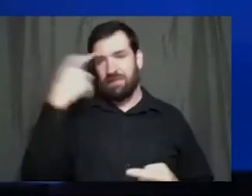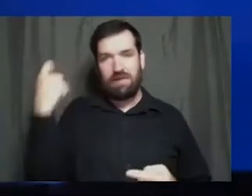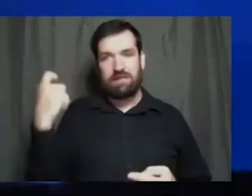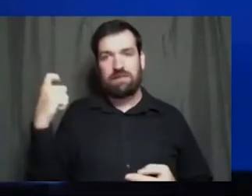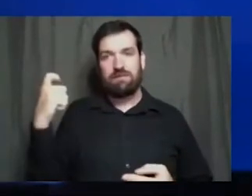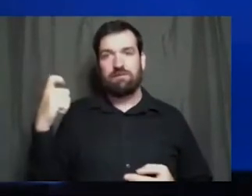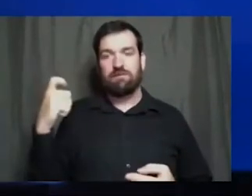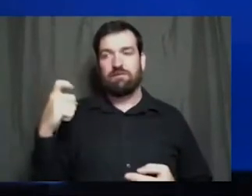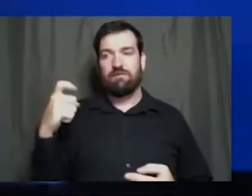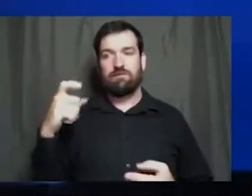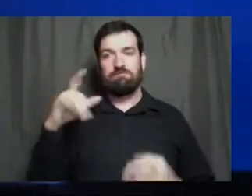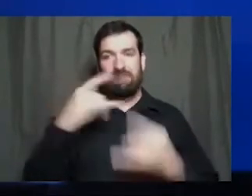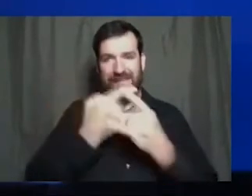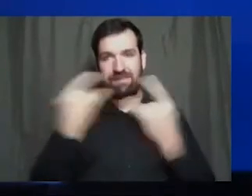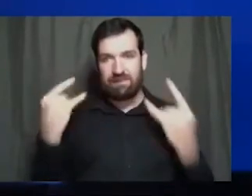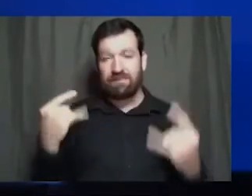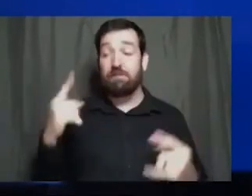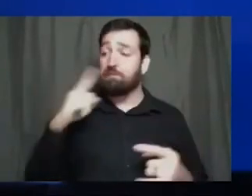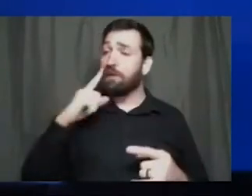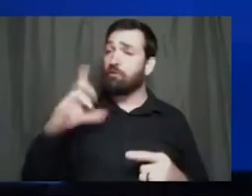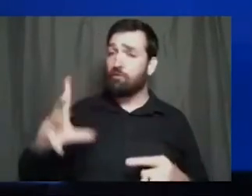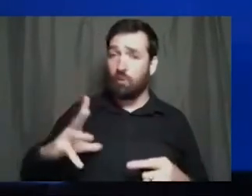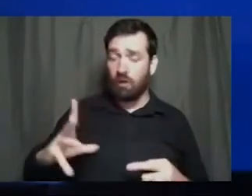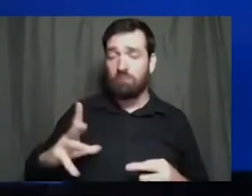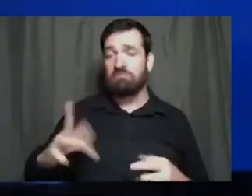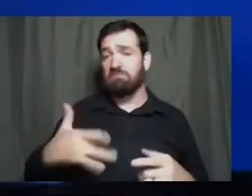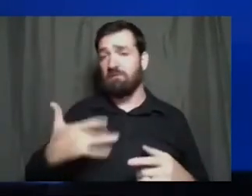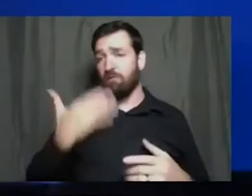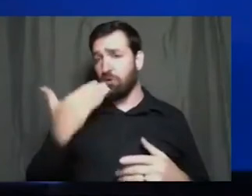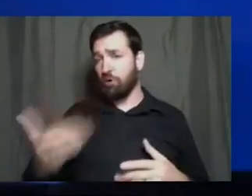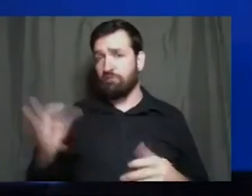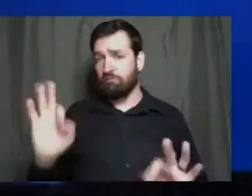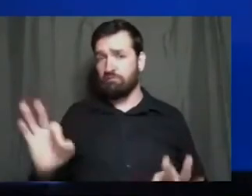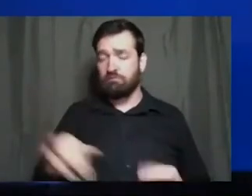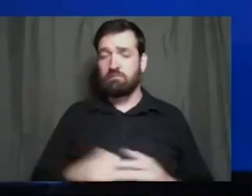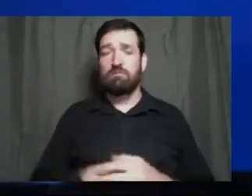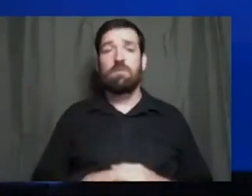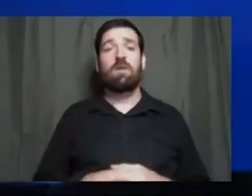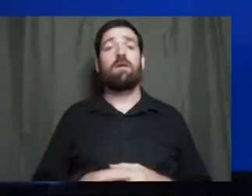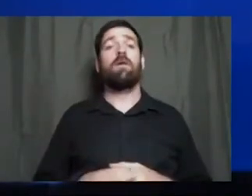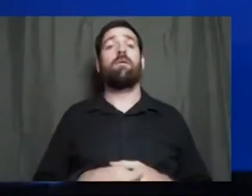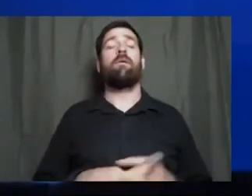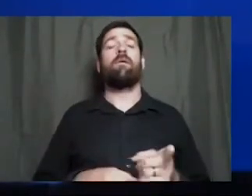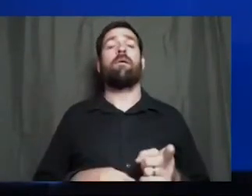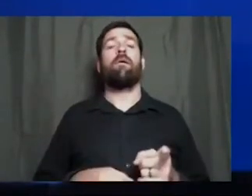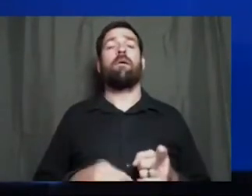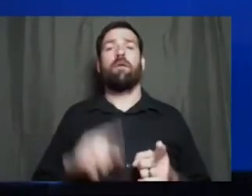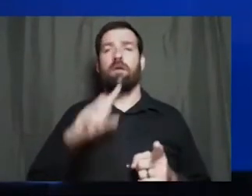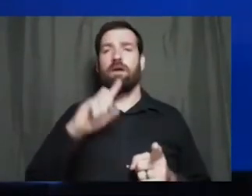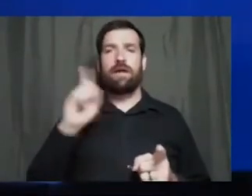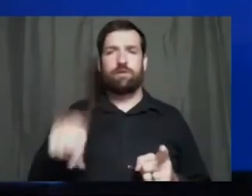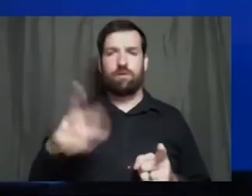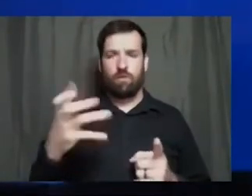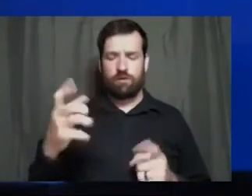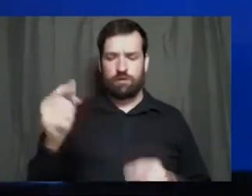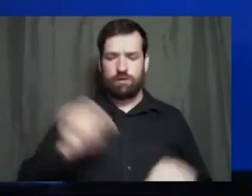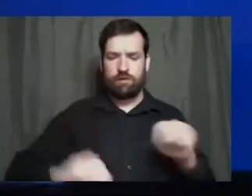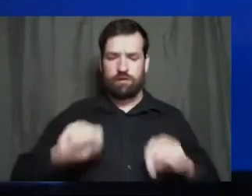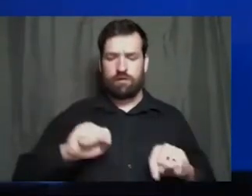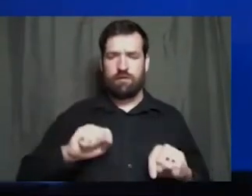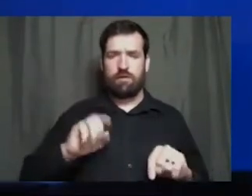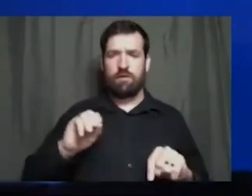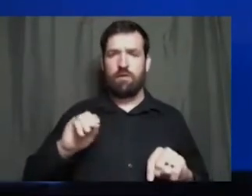you're okay. I would feel good about that. I want to, you know, you'd answered that question. I'm just going to drop back for a second talking about obesity,